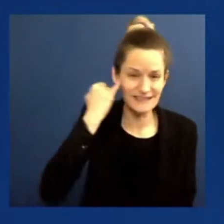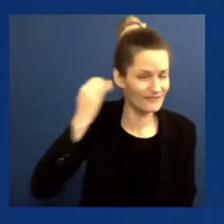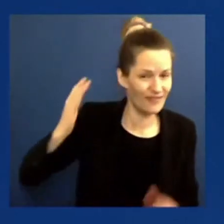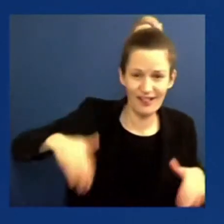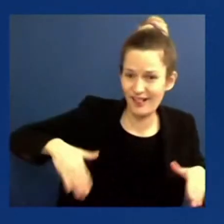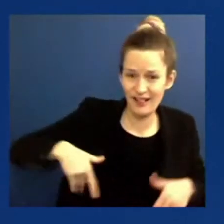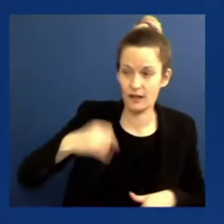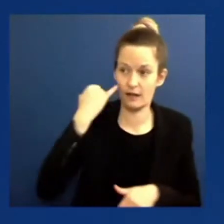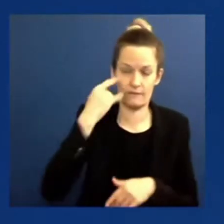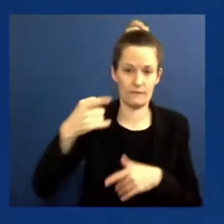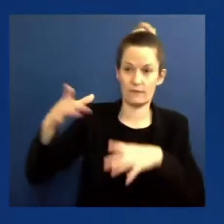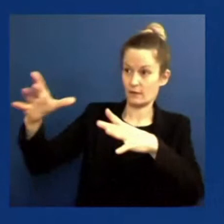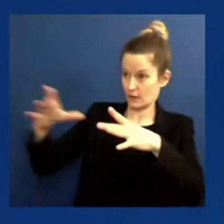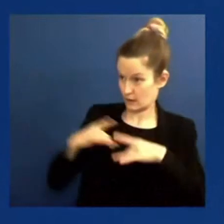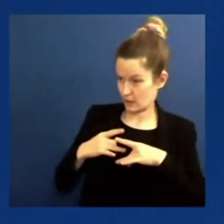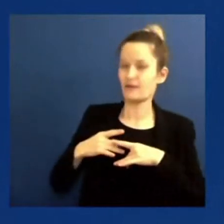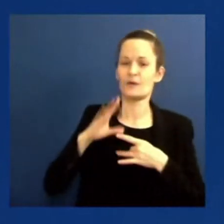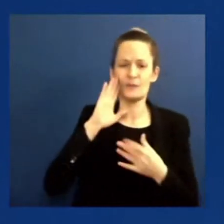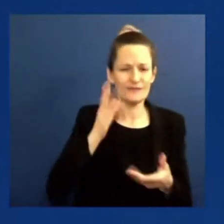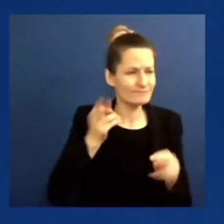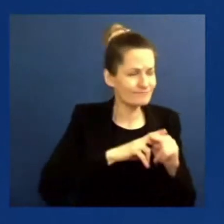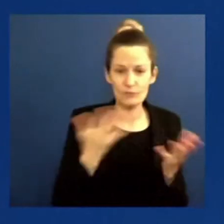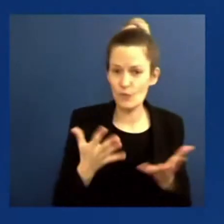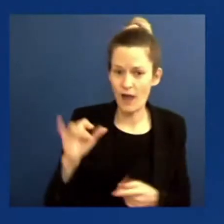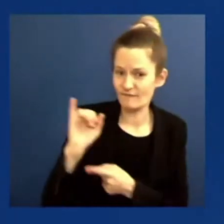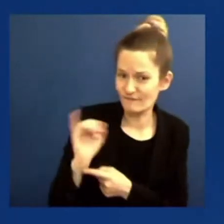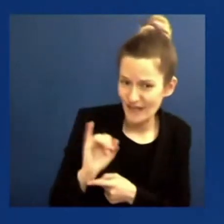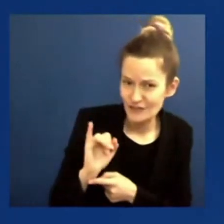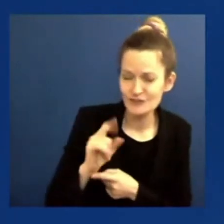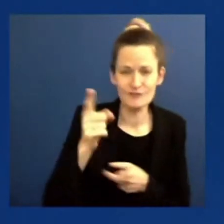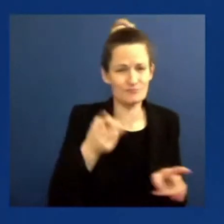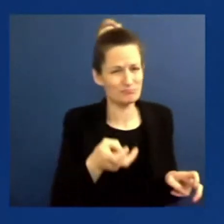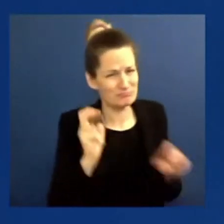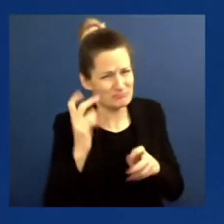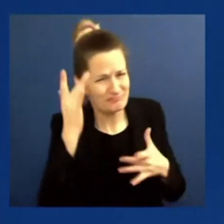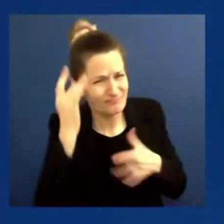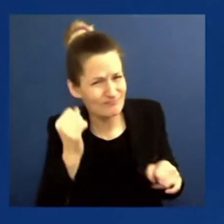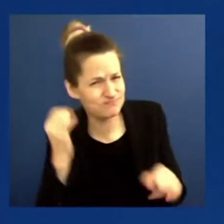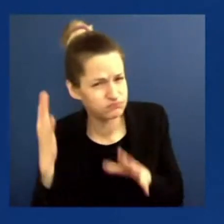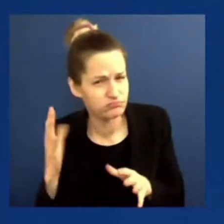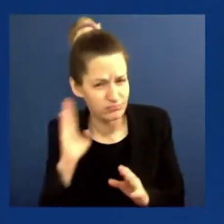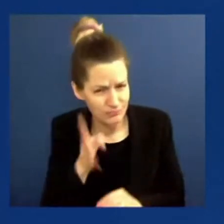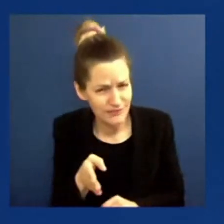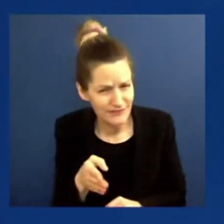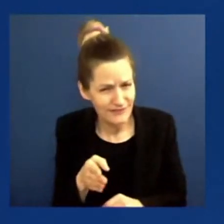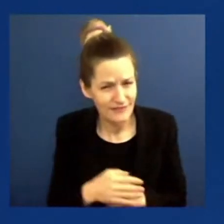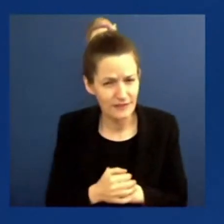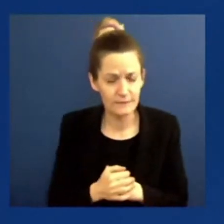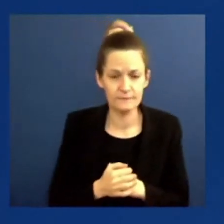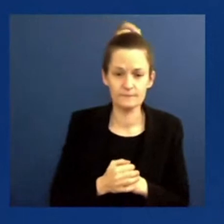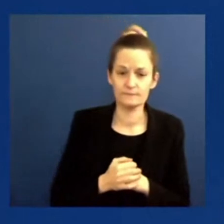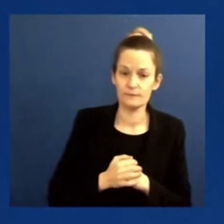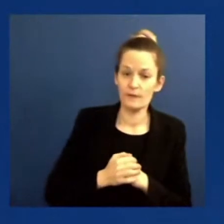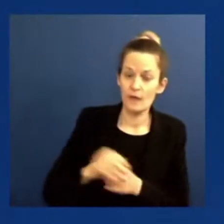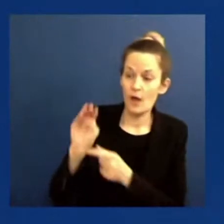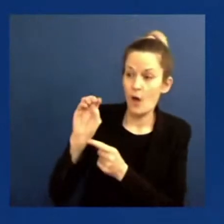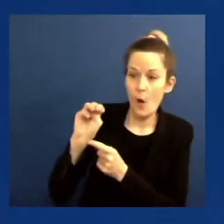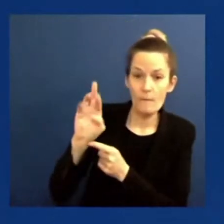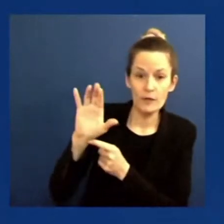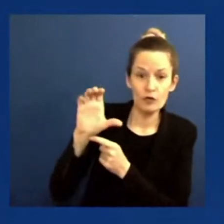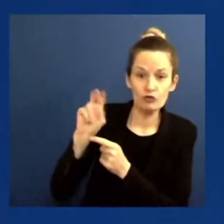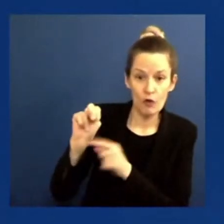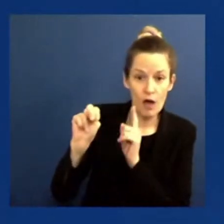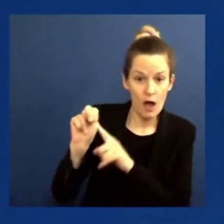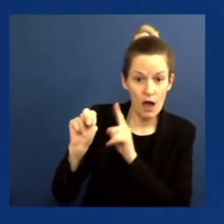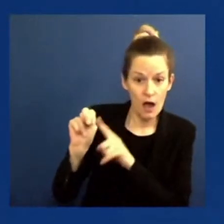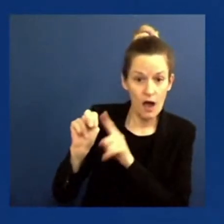Second, protection against infection and hospitalization with the Omicron variant is highest for those who are up to date with their